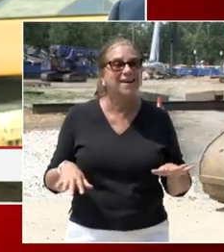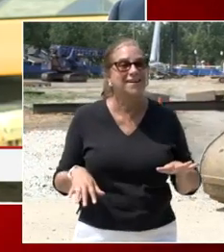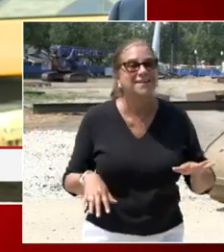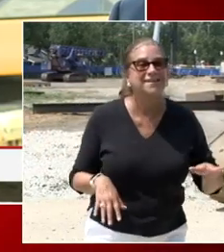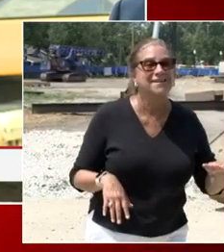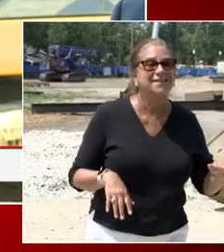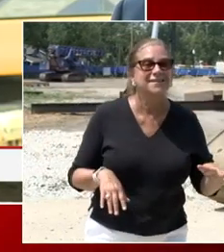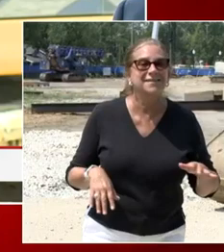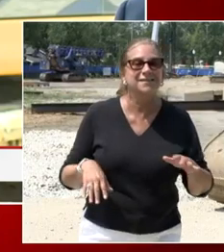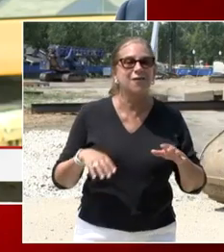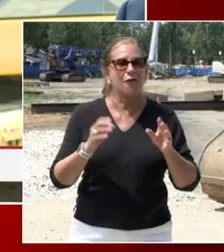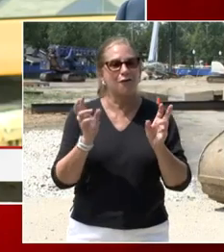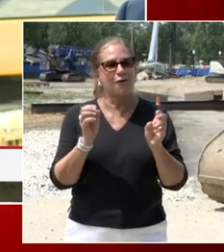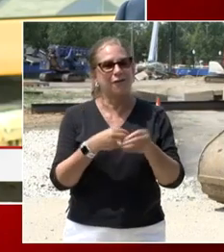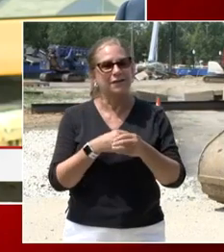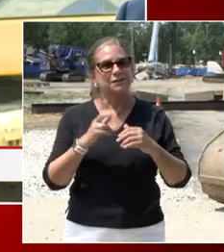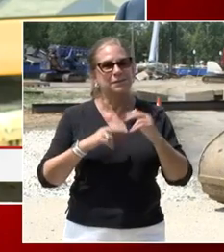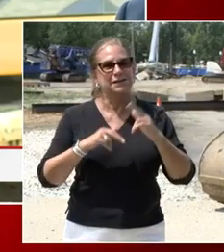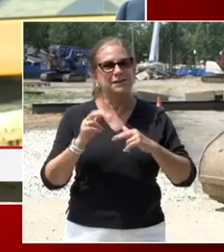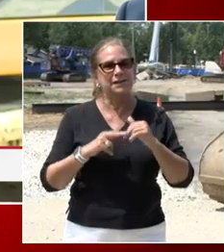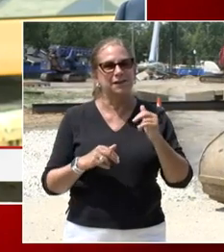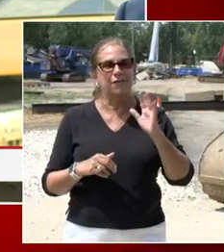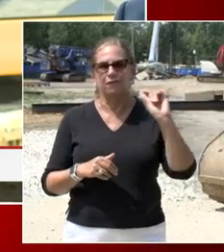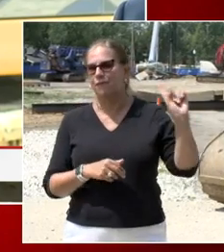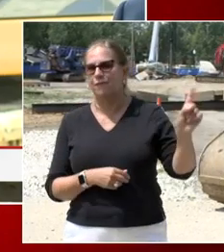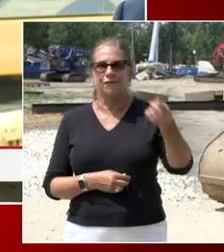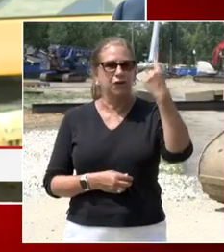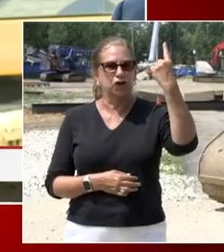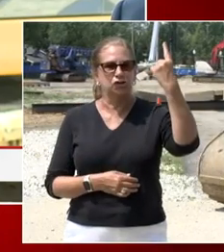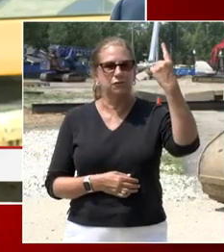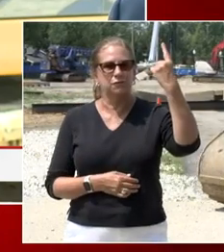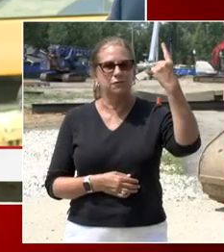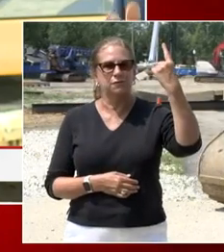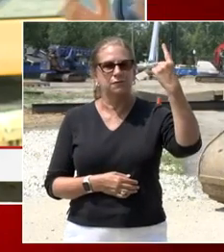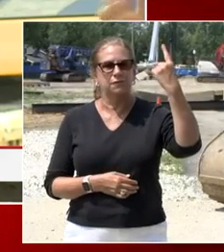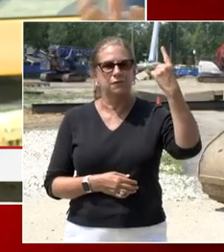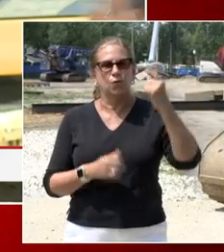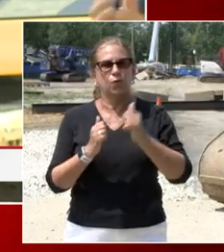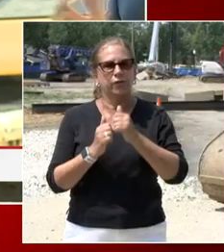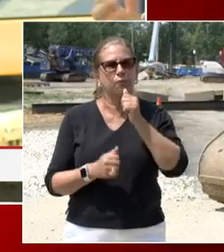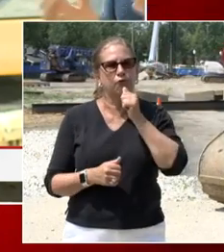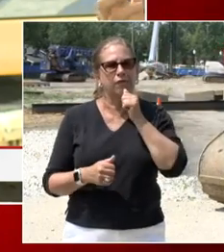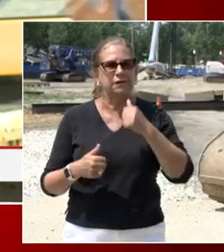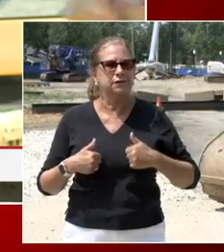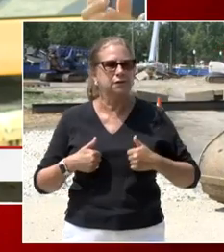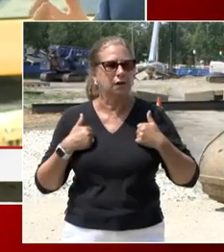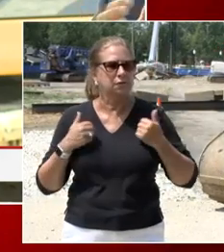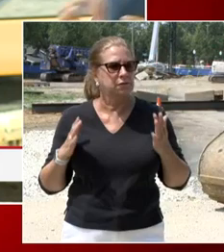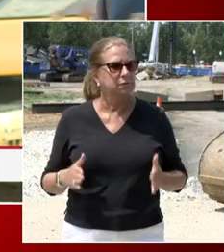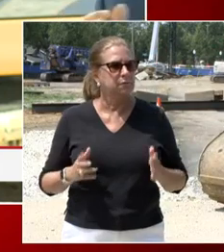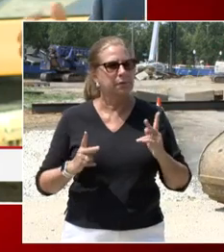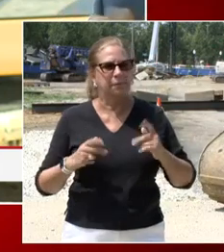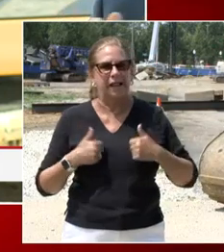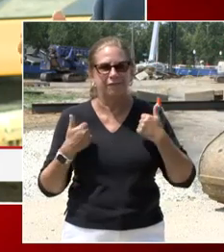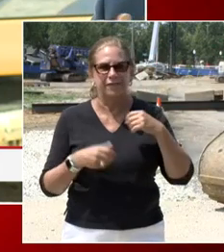office building with a private tenant where we're breaking ground post-pandemic, right?